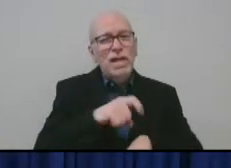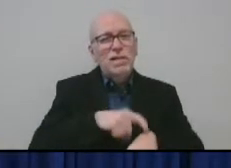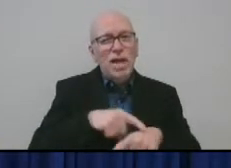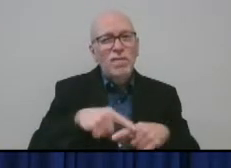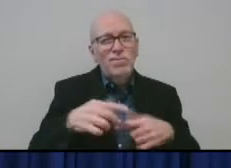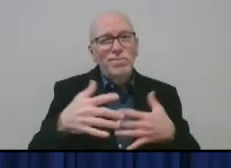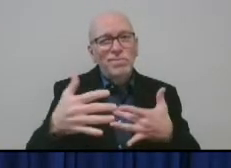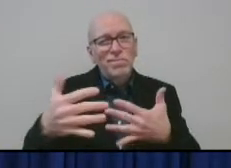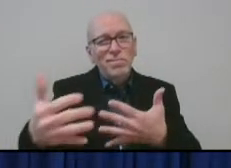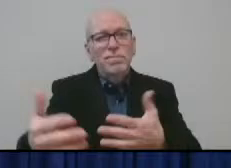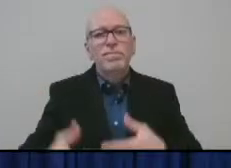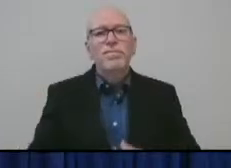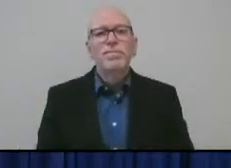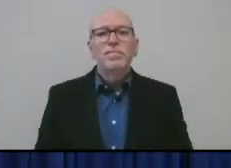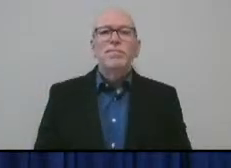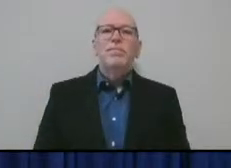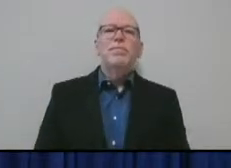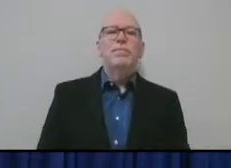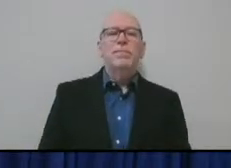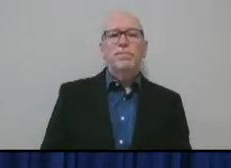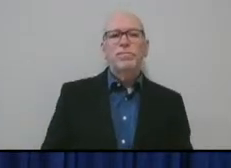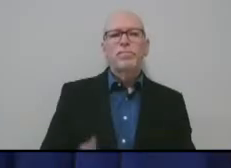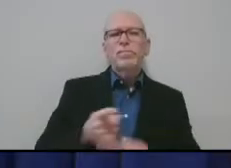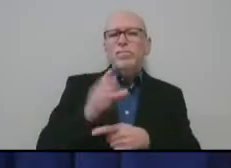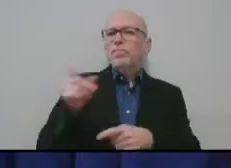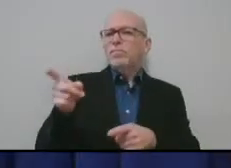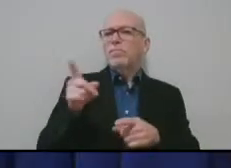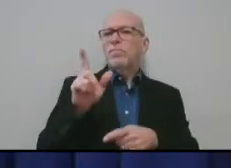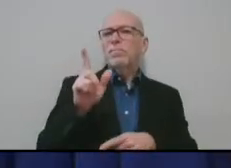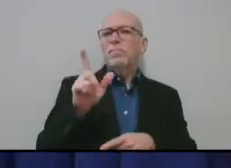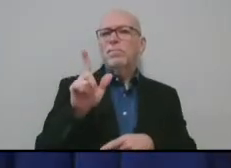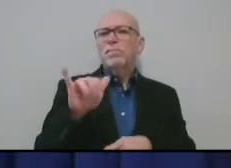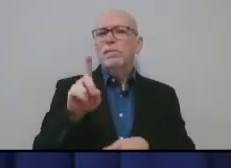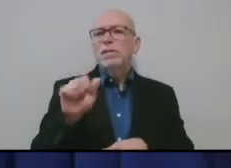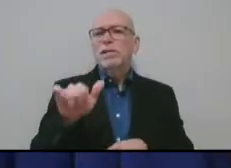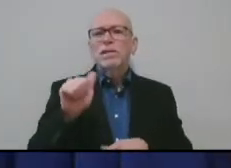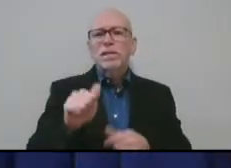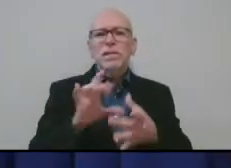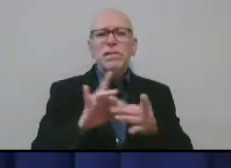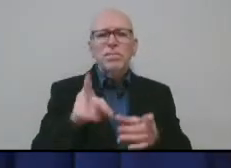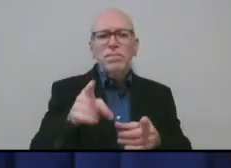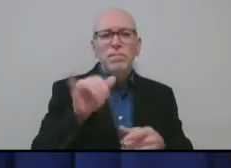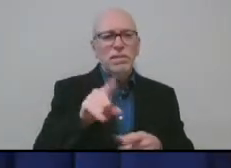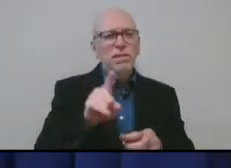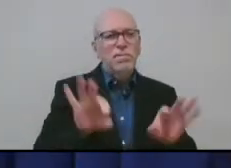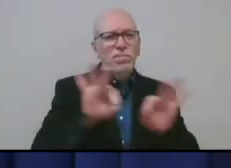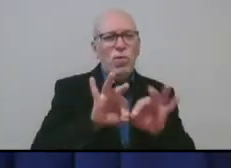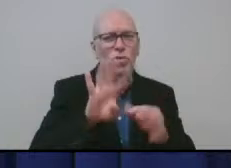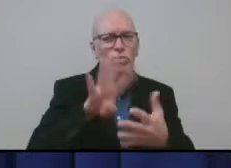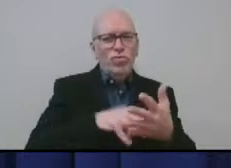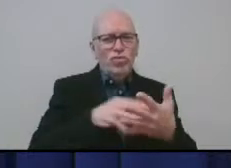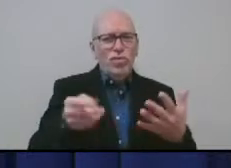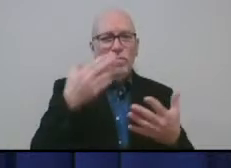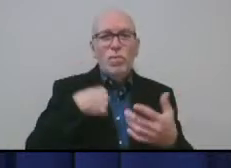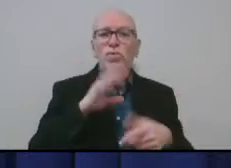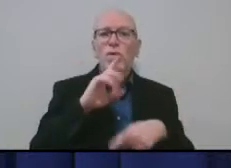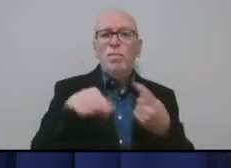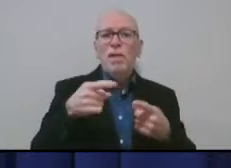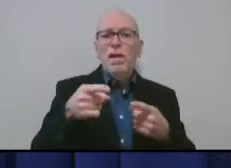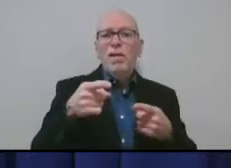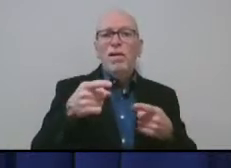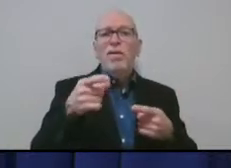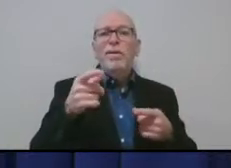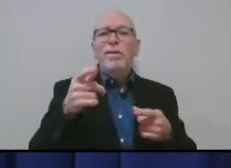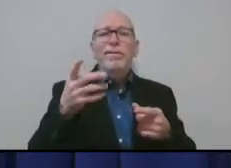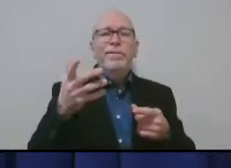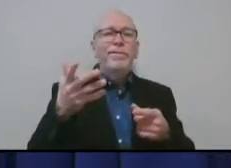and I would just say, Lindsay, maybe you could comment on this again. You touched on this is an important chart because when we were talking about saturation rates and we were talking